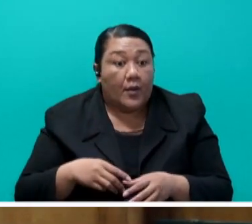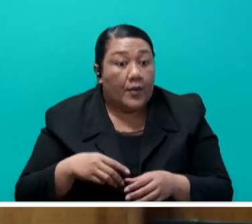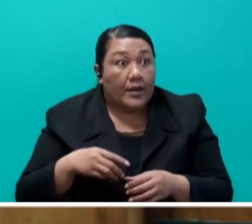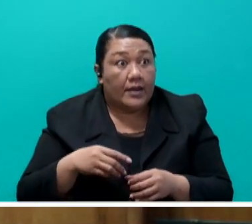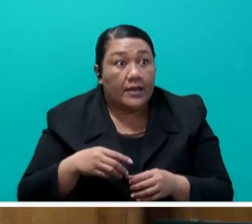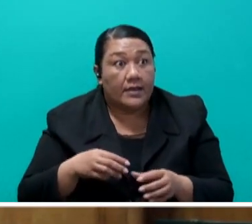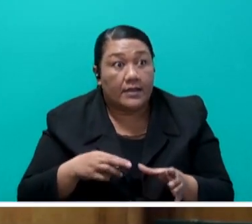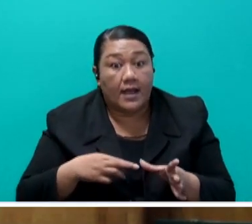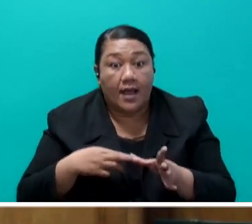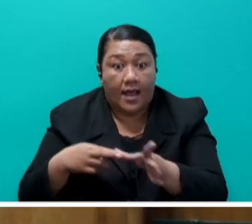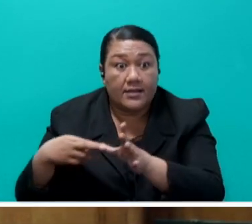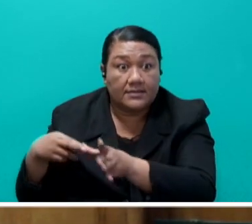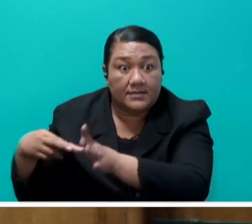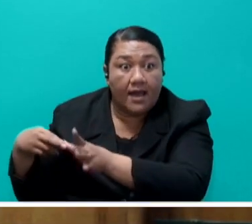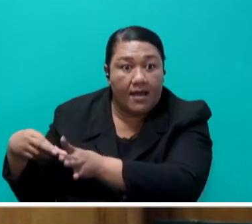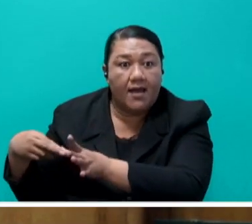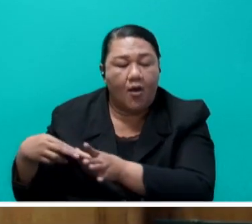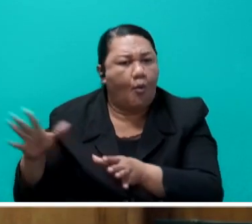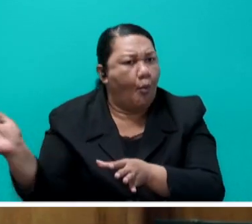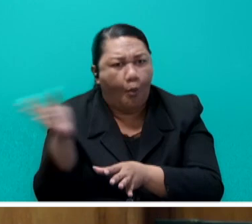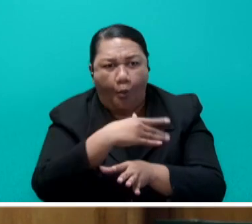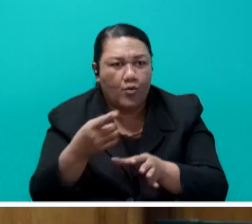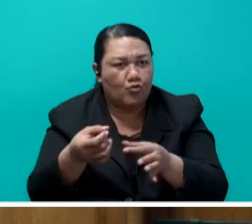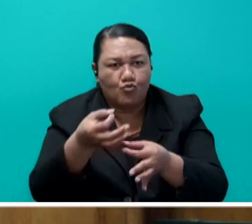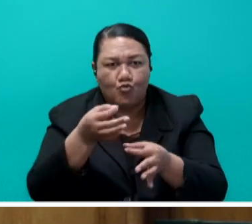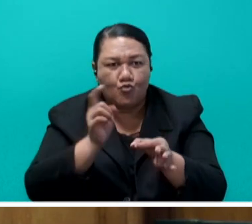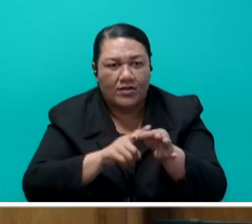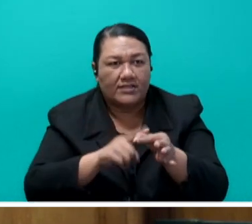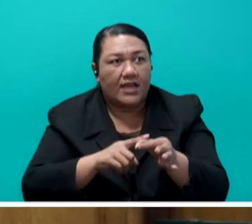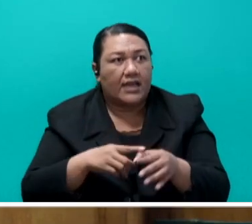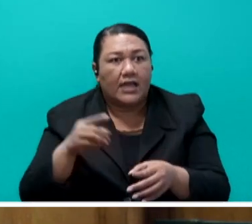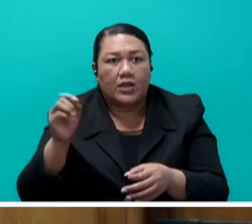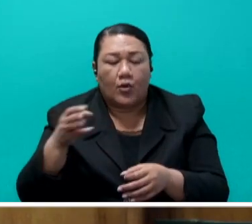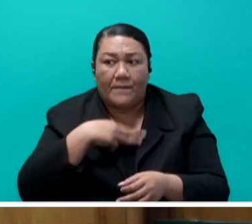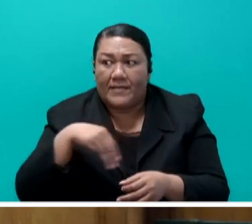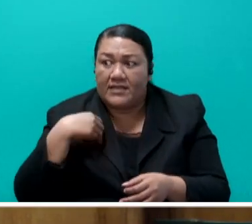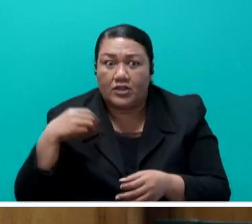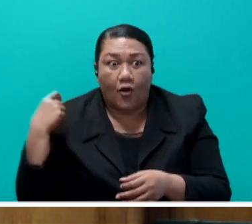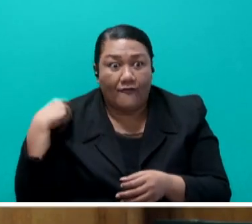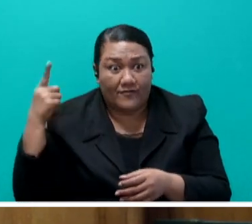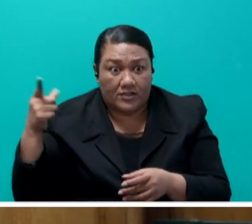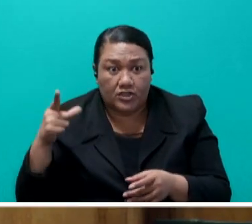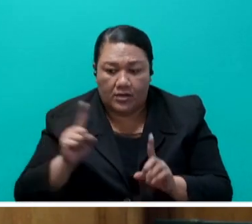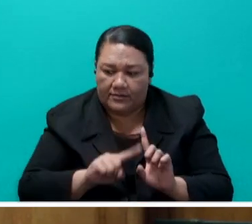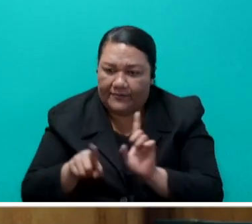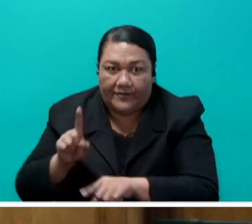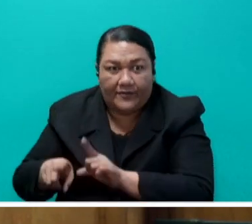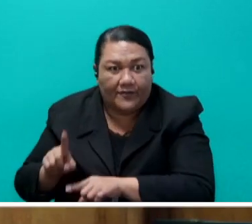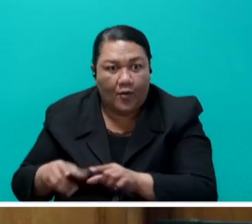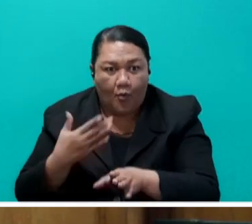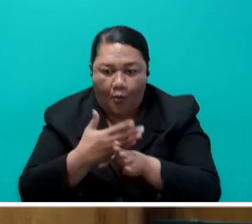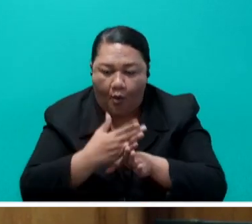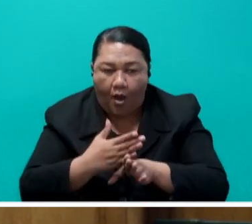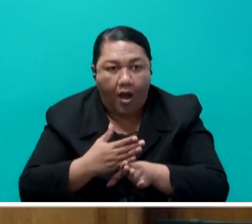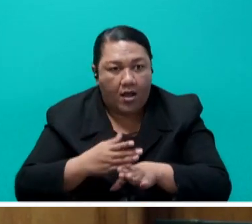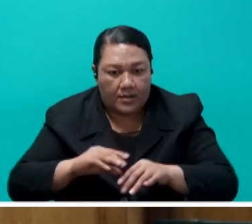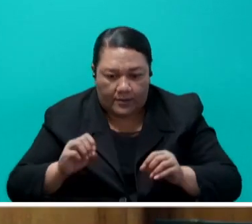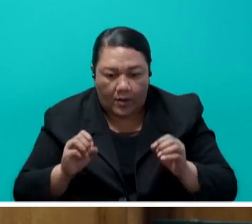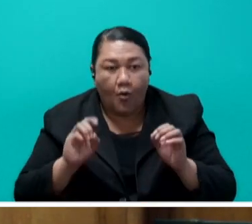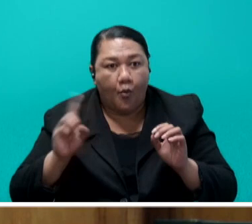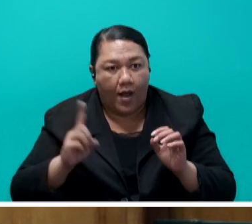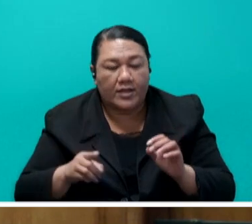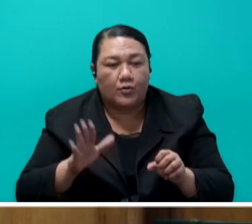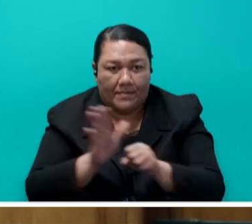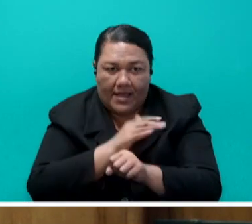would just like to thank the ministry officials who worked very hard to ensure that we projected a very good image of our